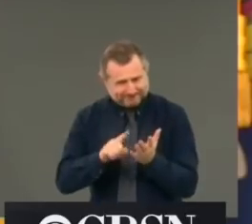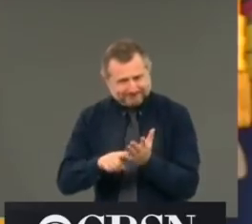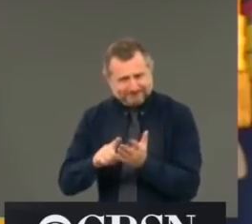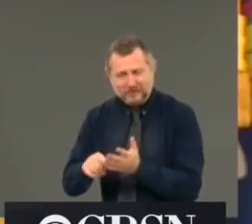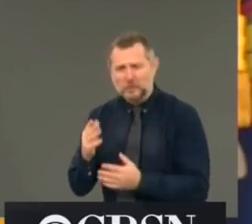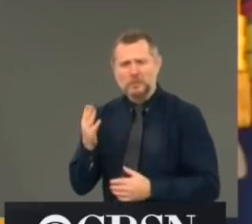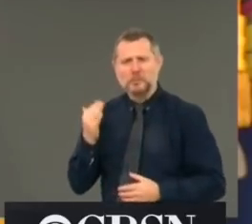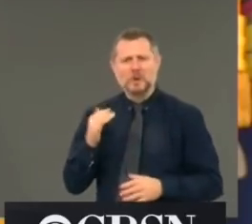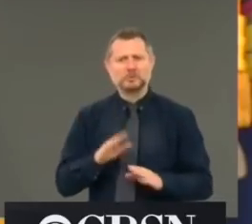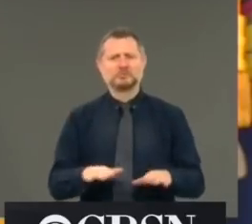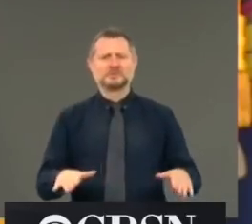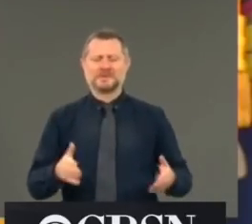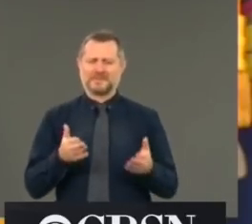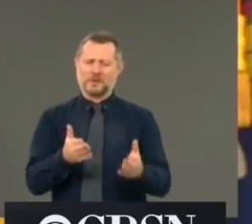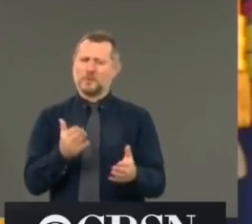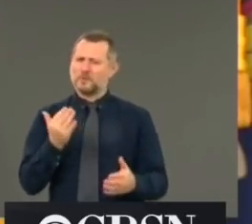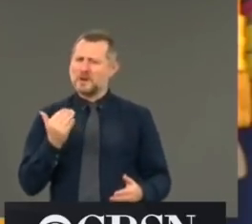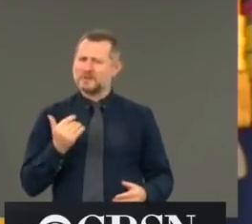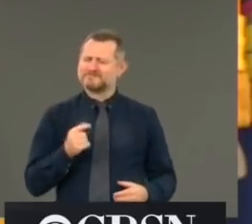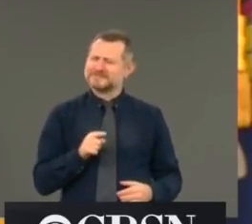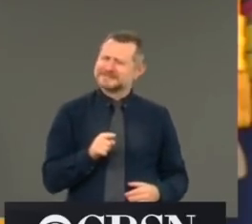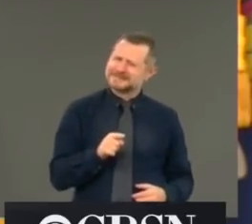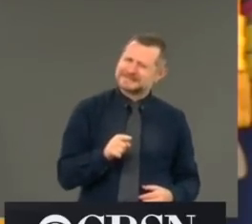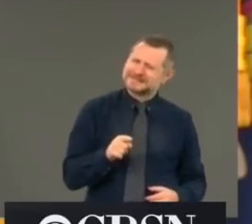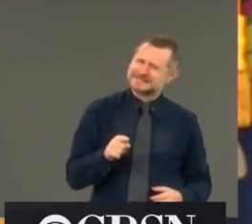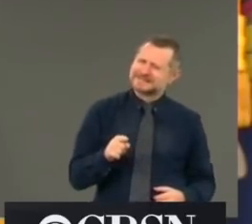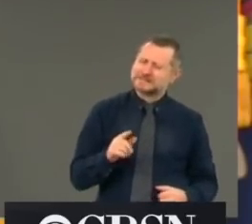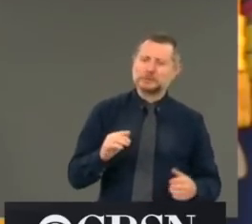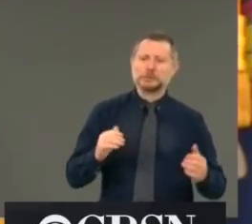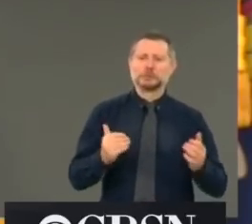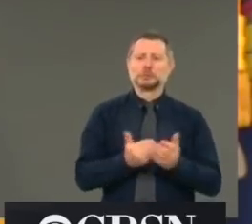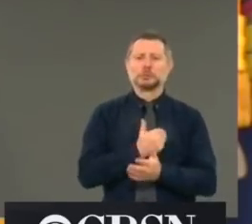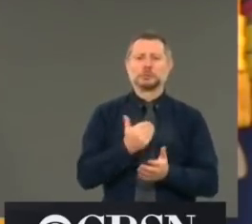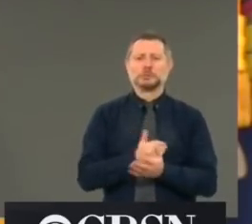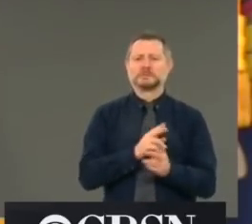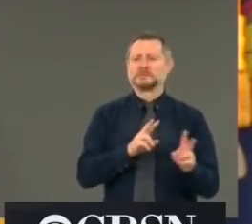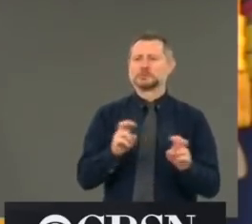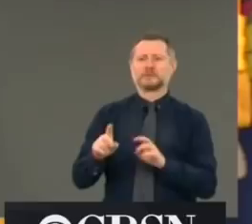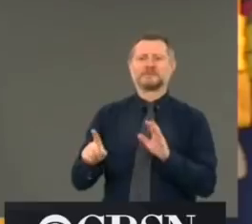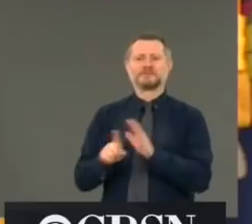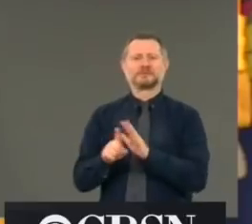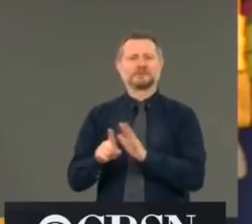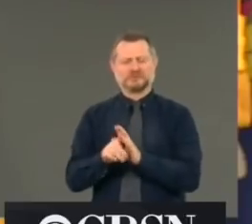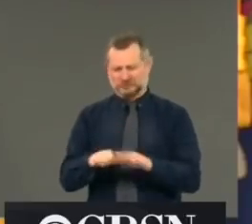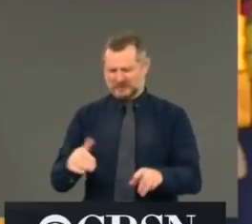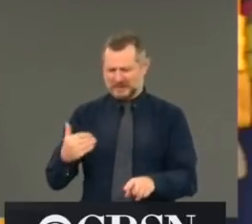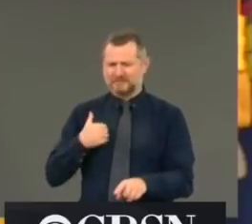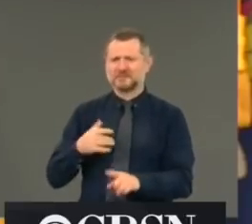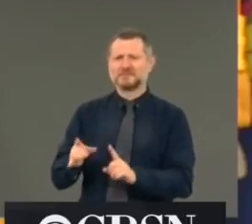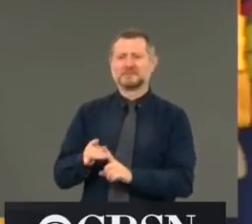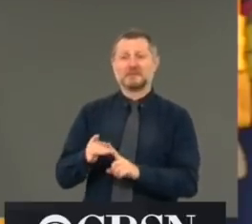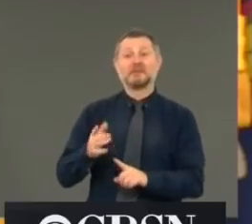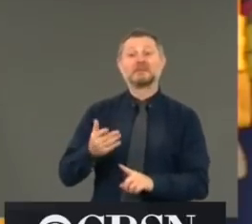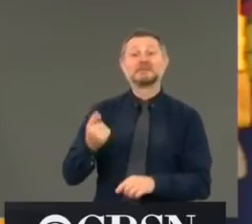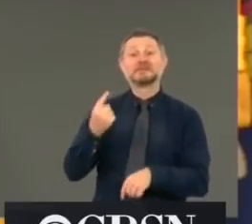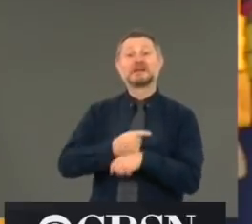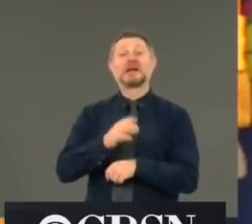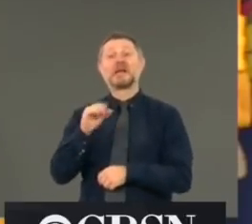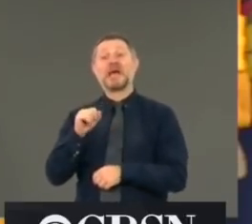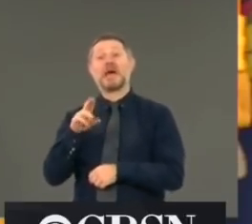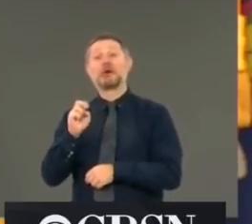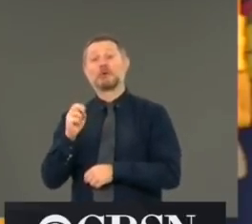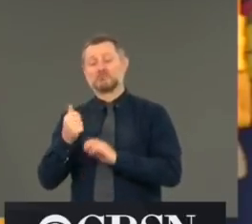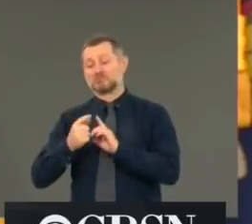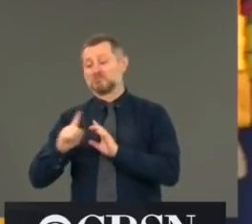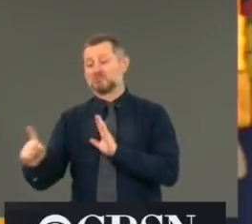children, and there are certain new developments with children. We open day camps. That's one level of